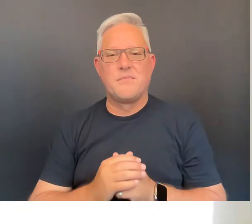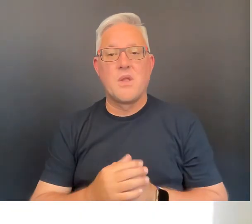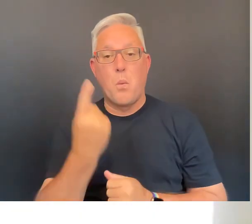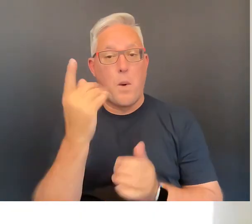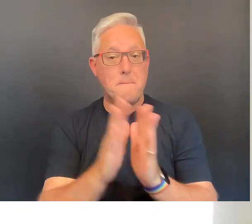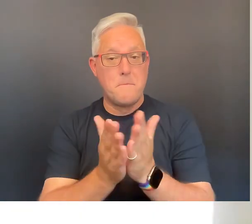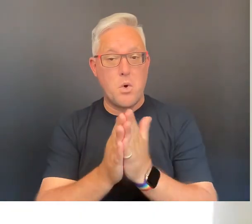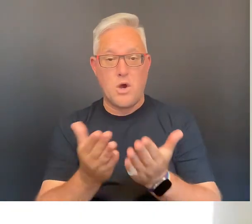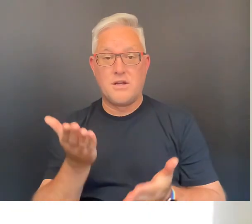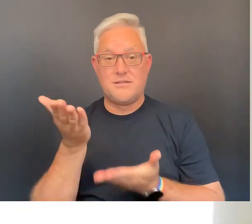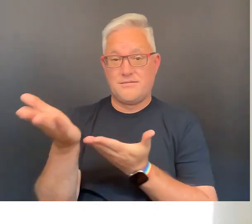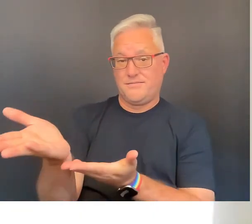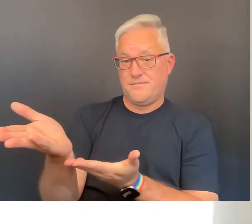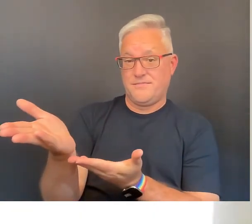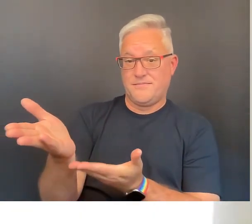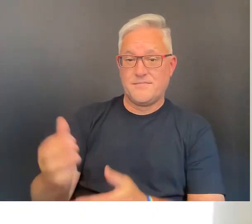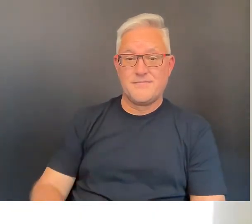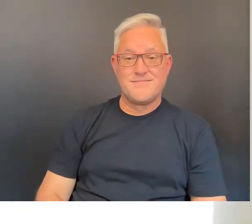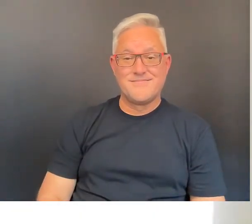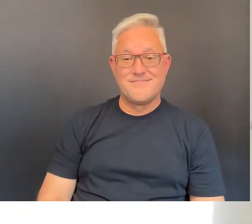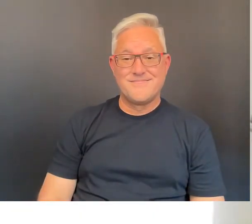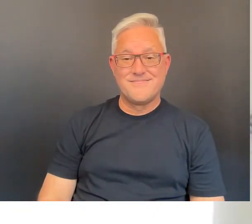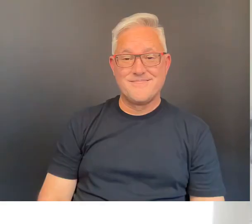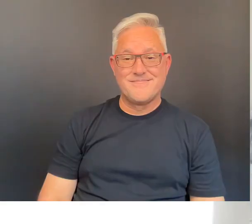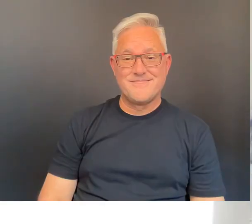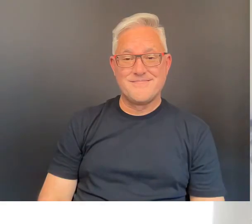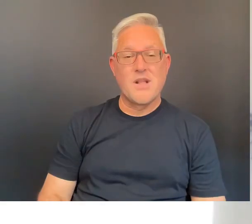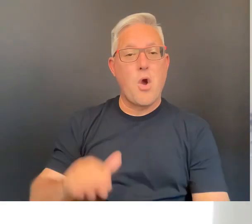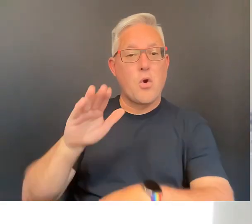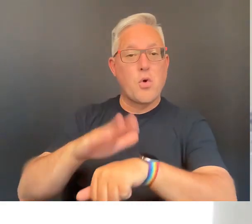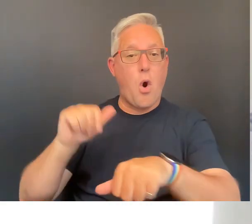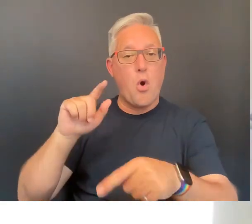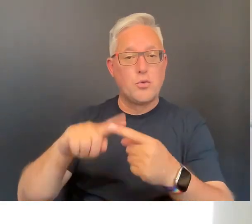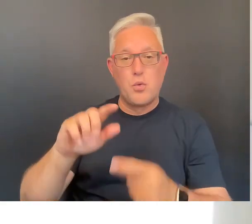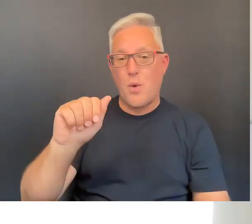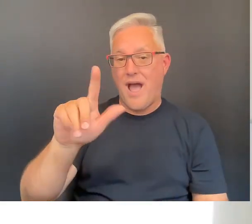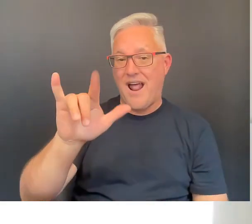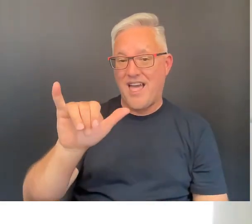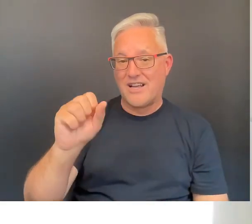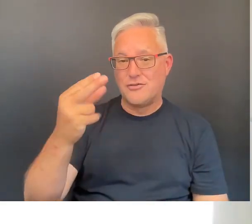of the books that I bring up is, let's see here, called Allyship.